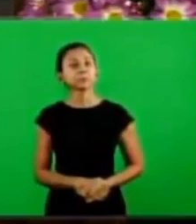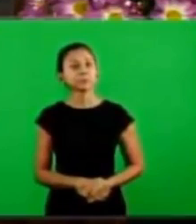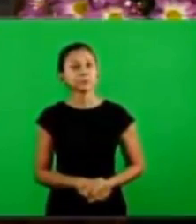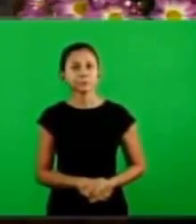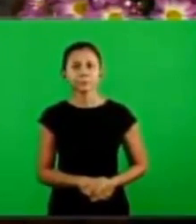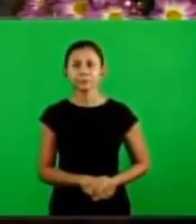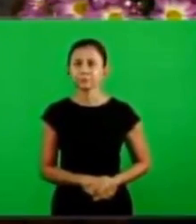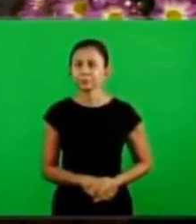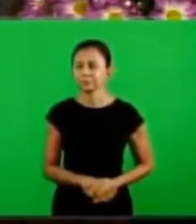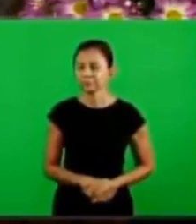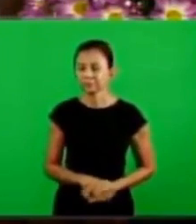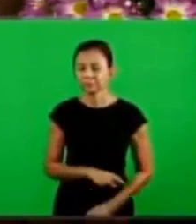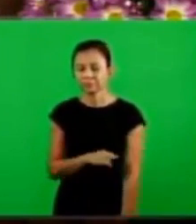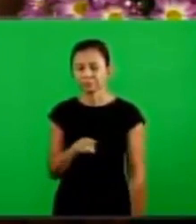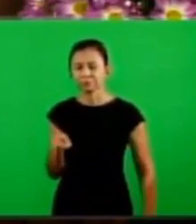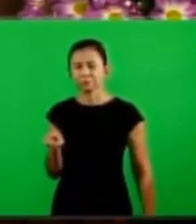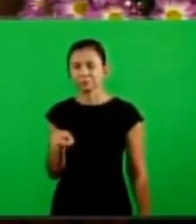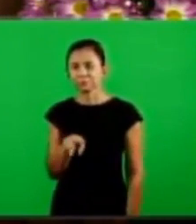we're going to see the fourth.